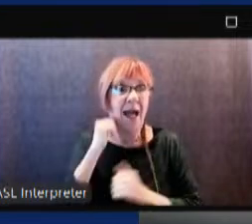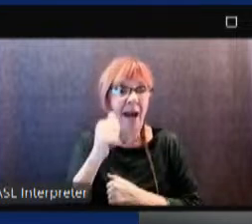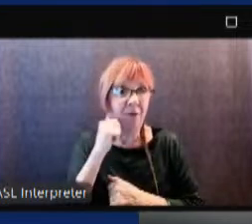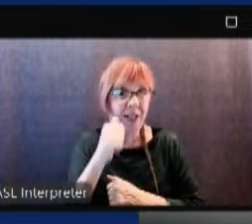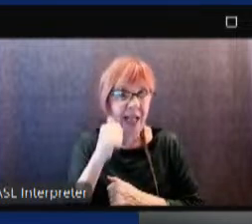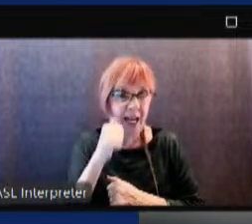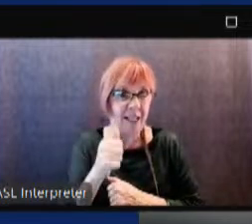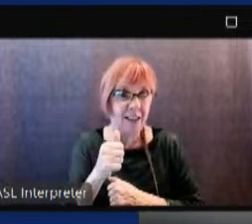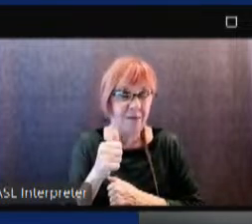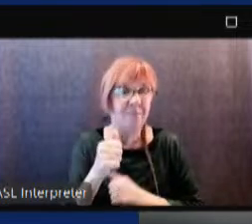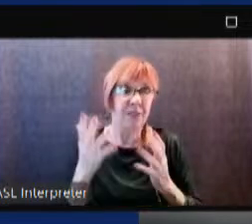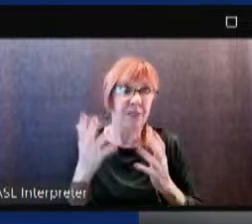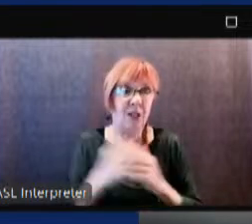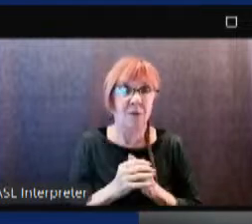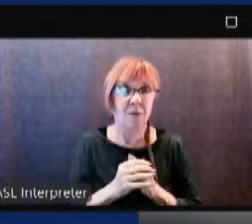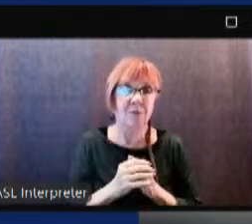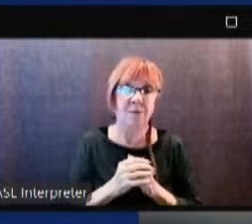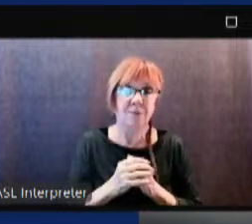completed.